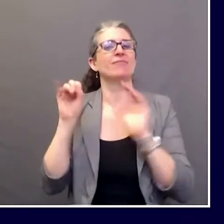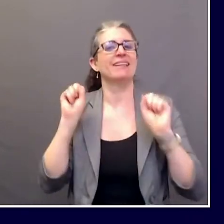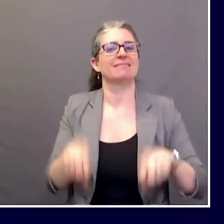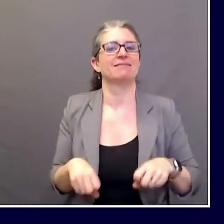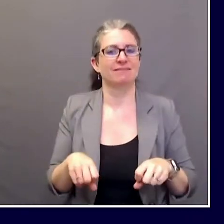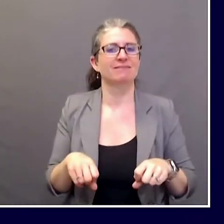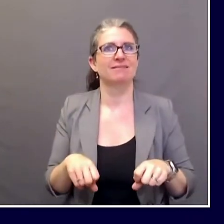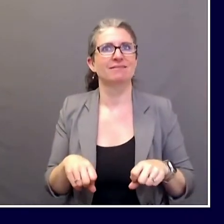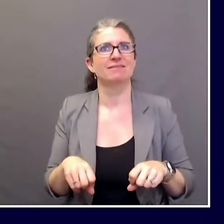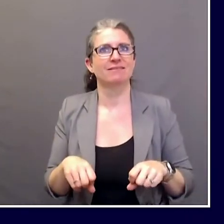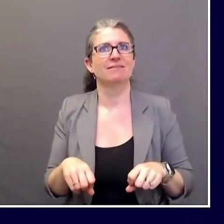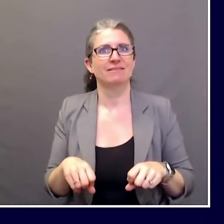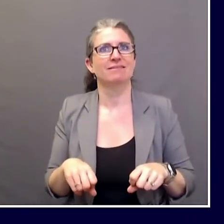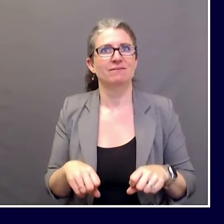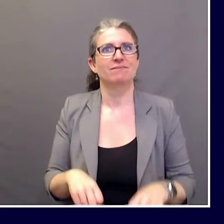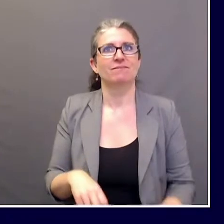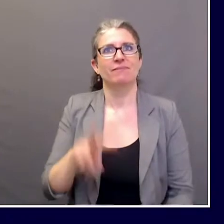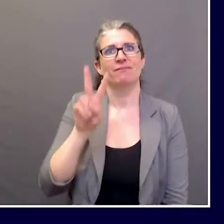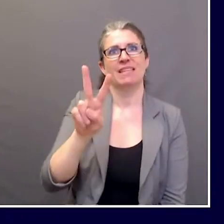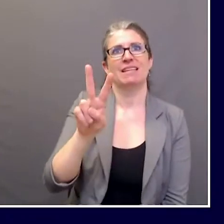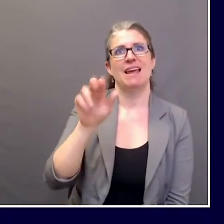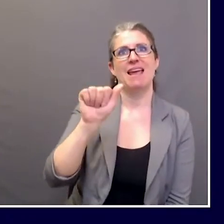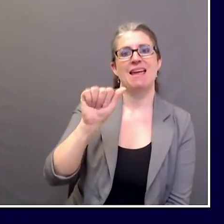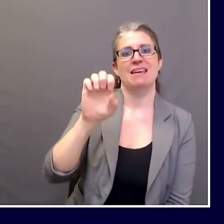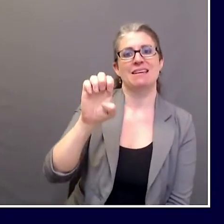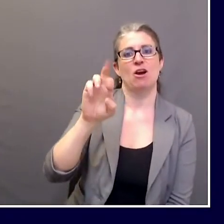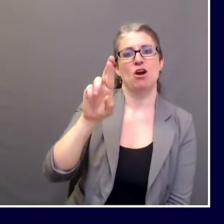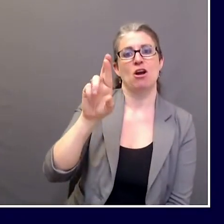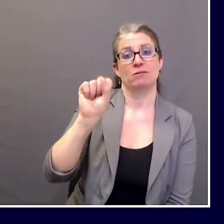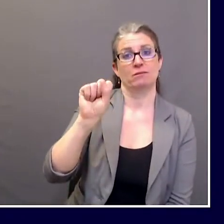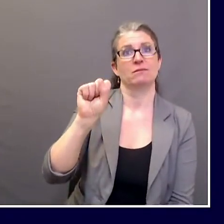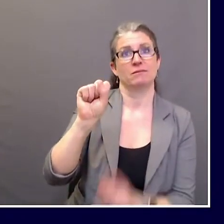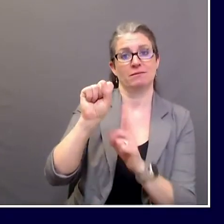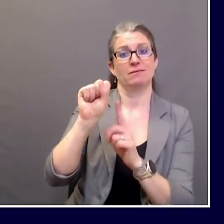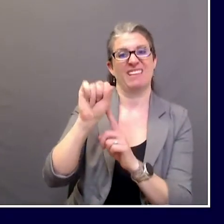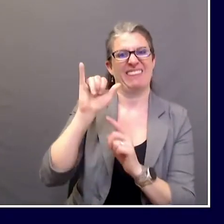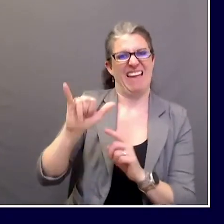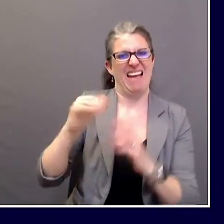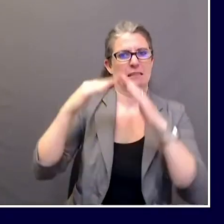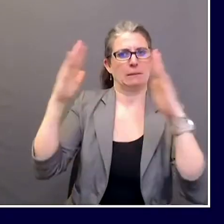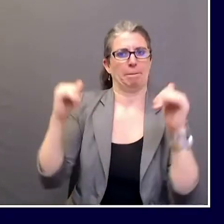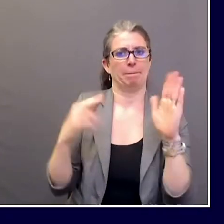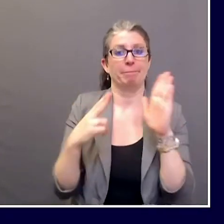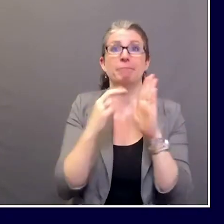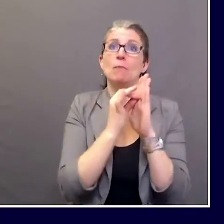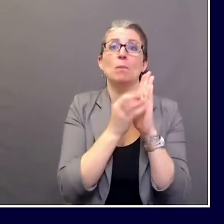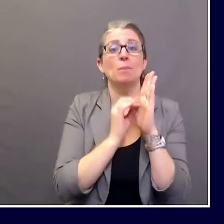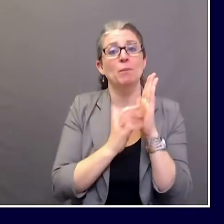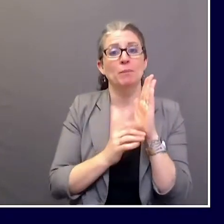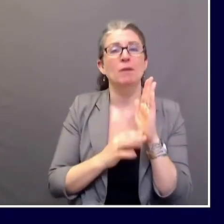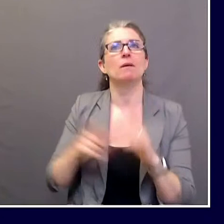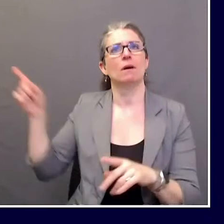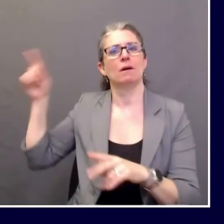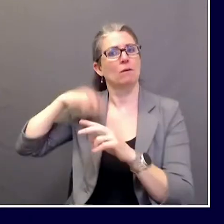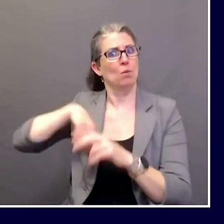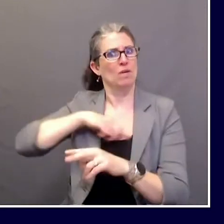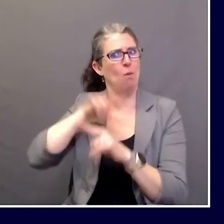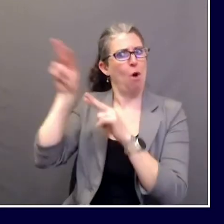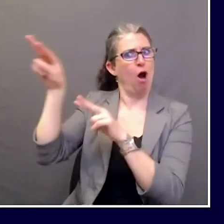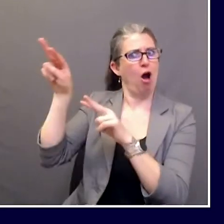They're open, and then that helps us get a sense of what's going on within our state as well. Okay,